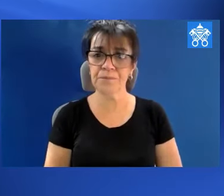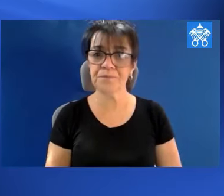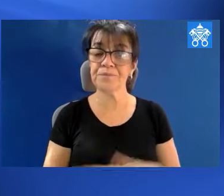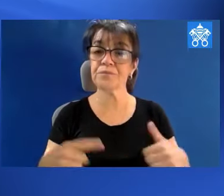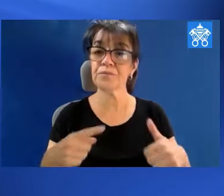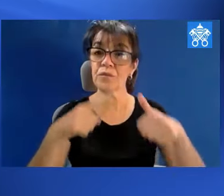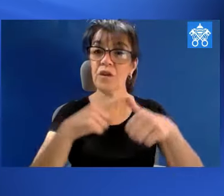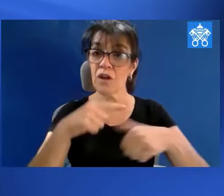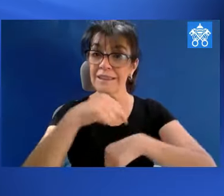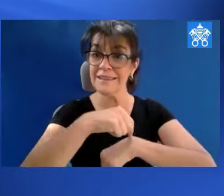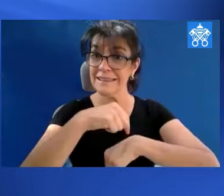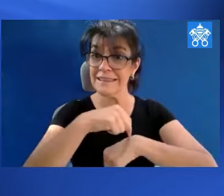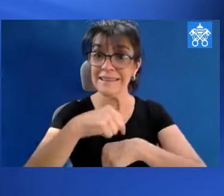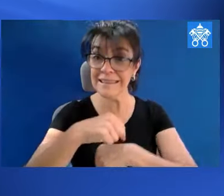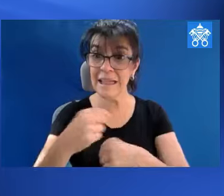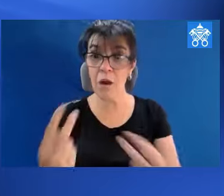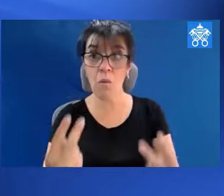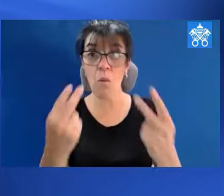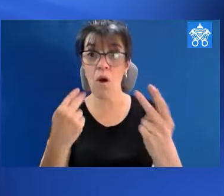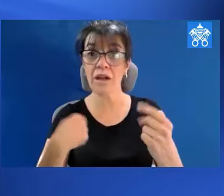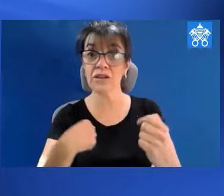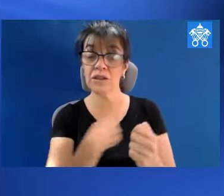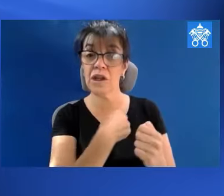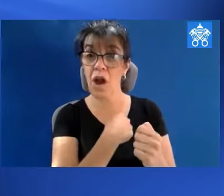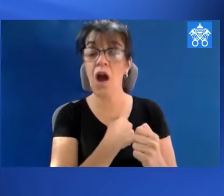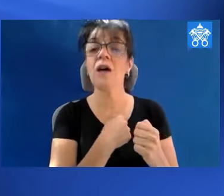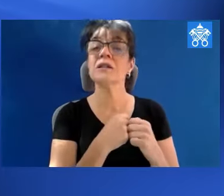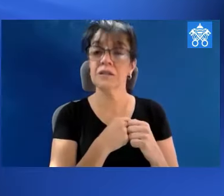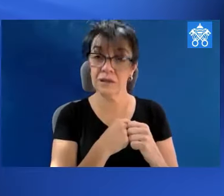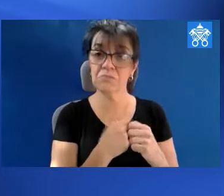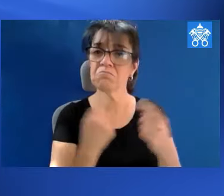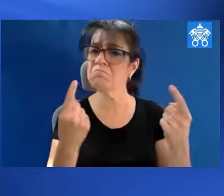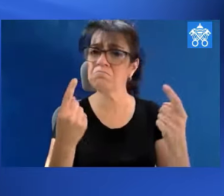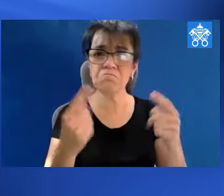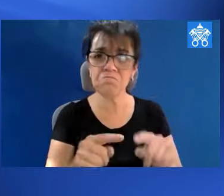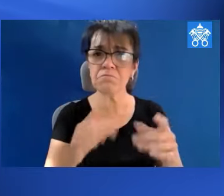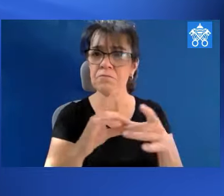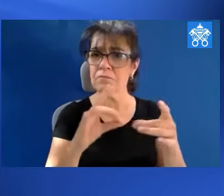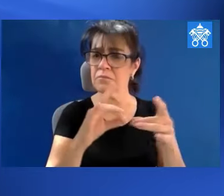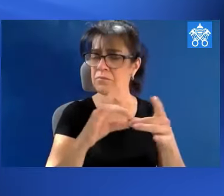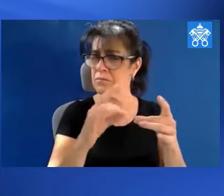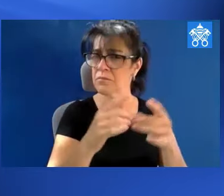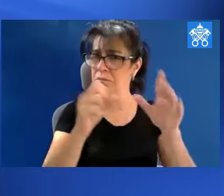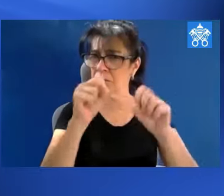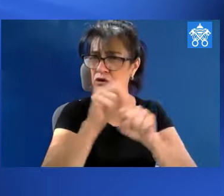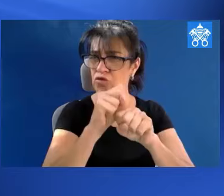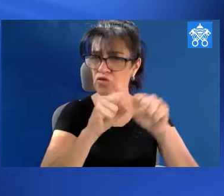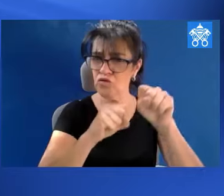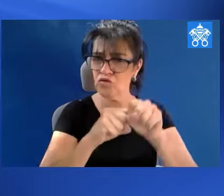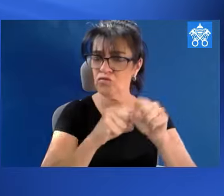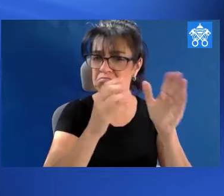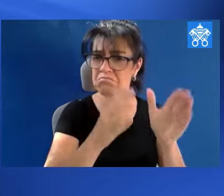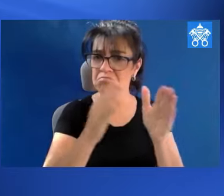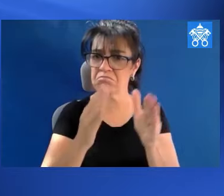If this is your first time tuning into a papal audience, the structure of